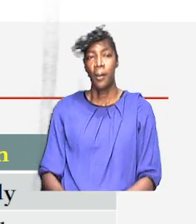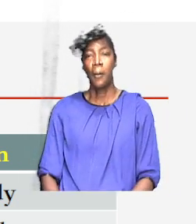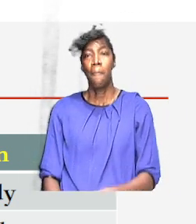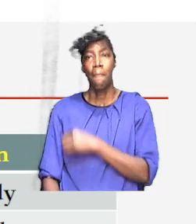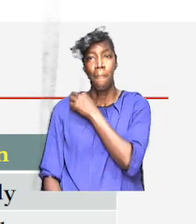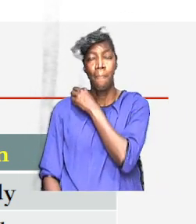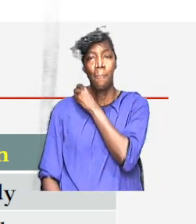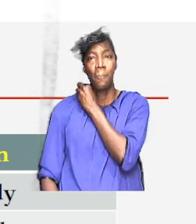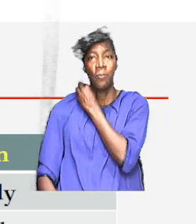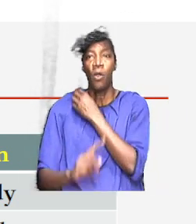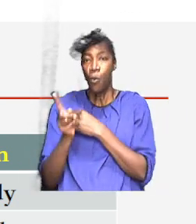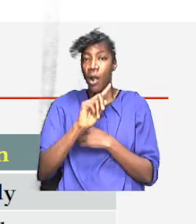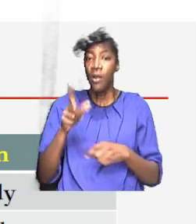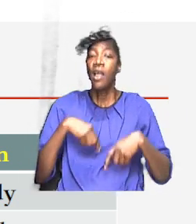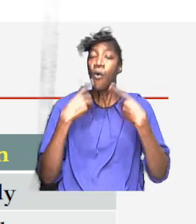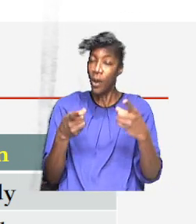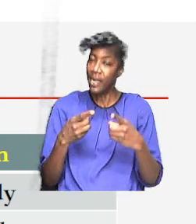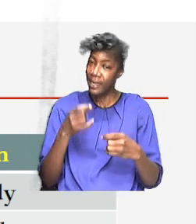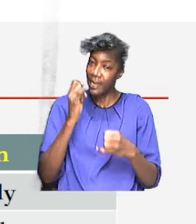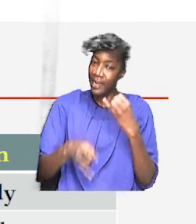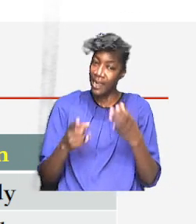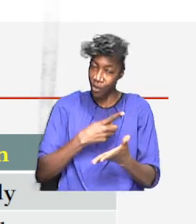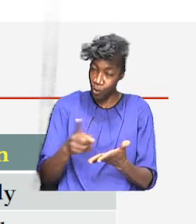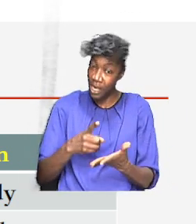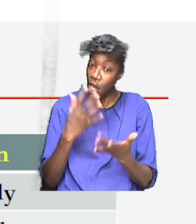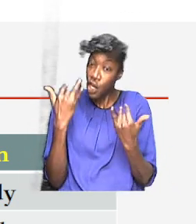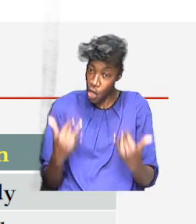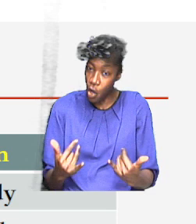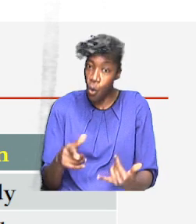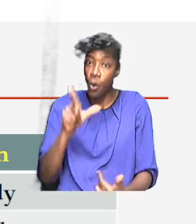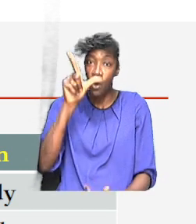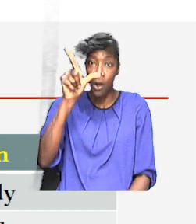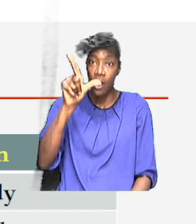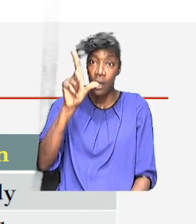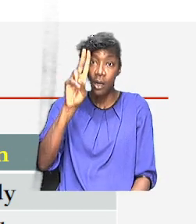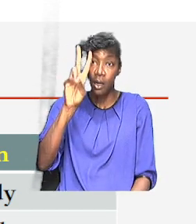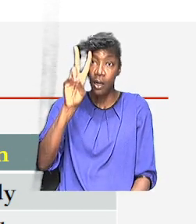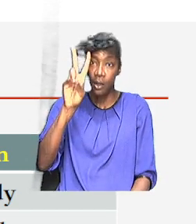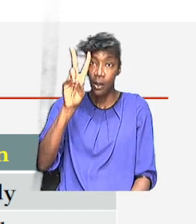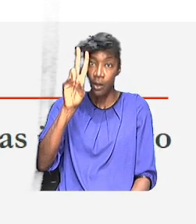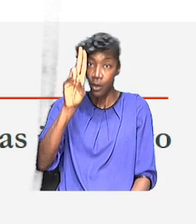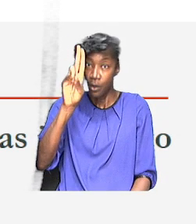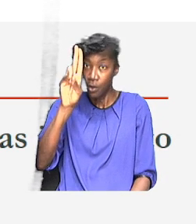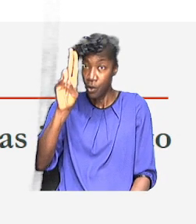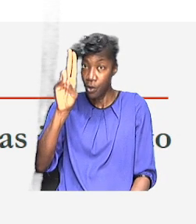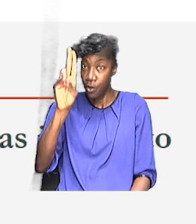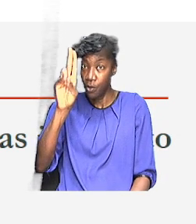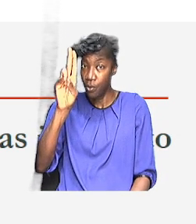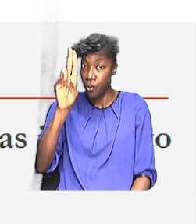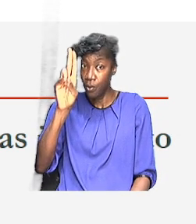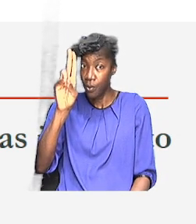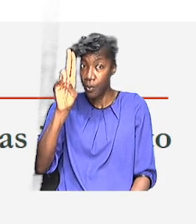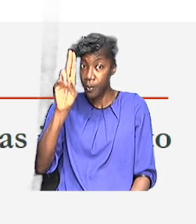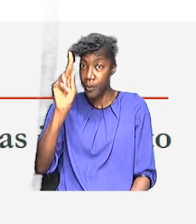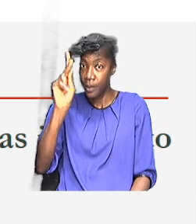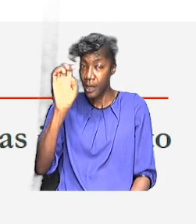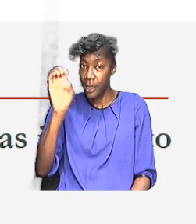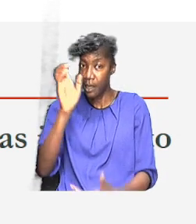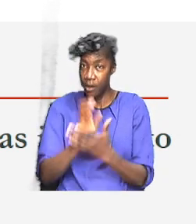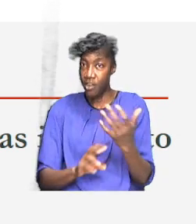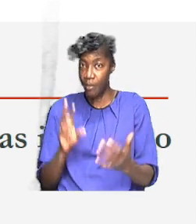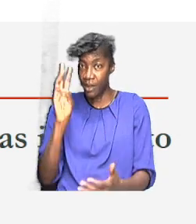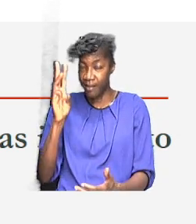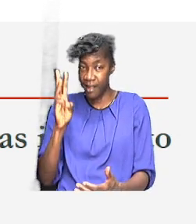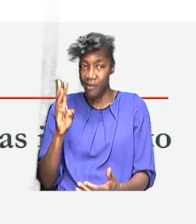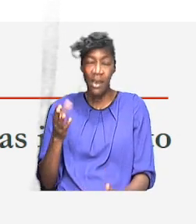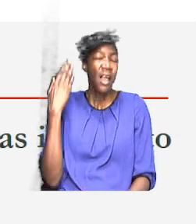we went last week. Now we're going to look at Luke chapter 7. And we're going to do a background in relation to that